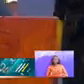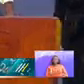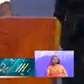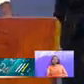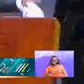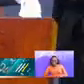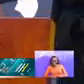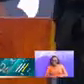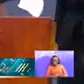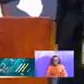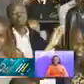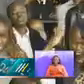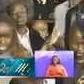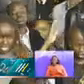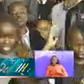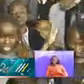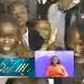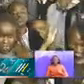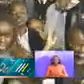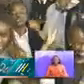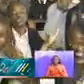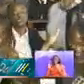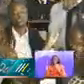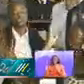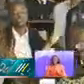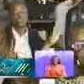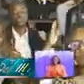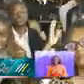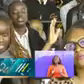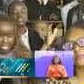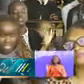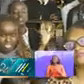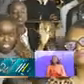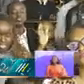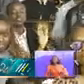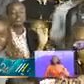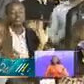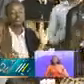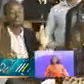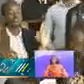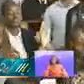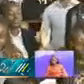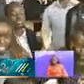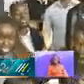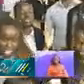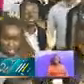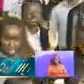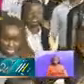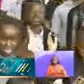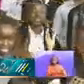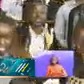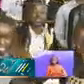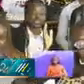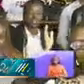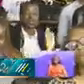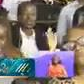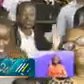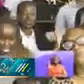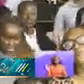tired of pursuing the way of death we are tired of pursuing the way of ungodliness